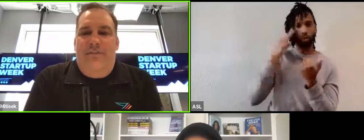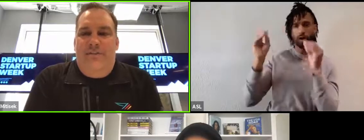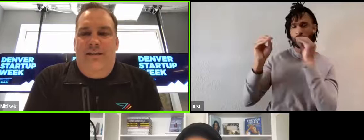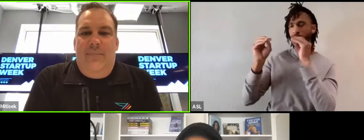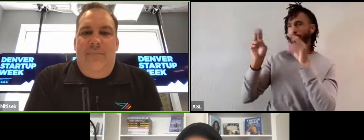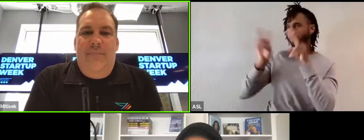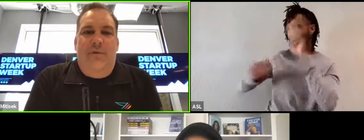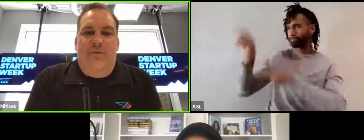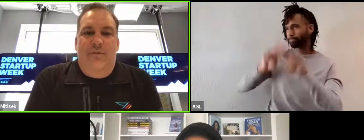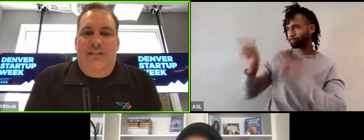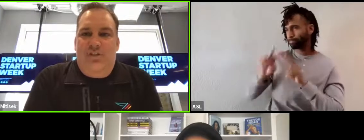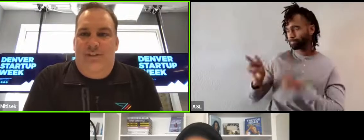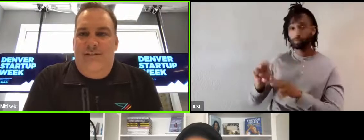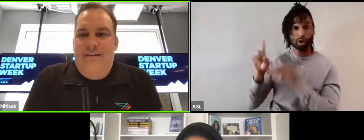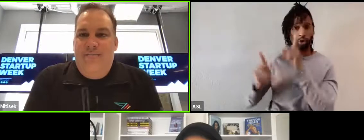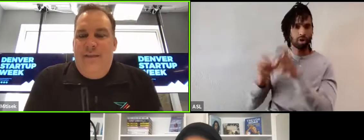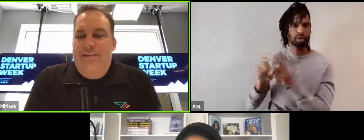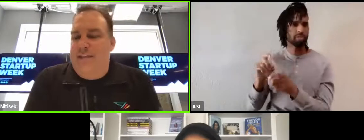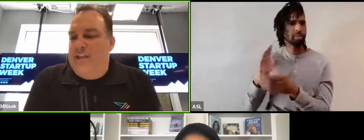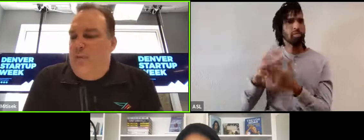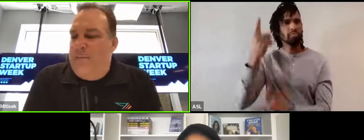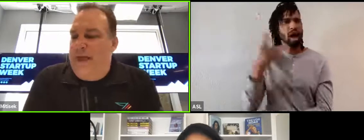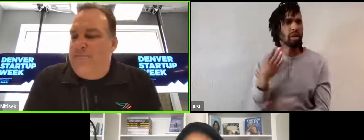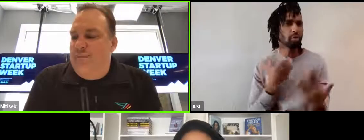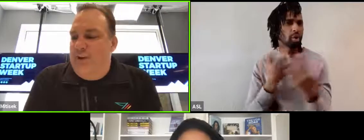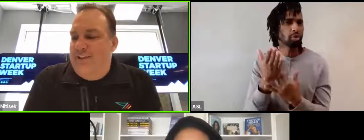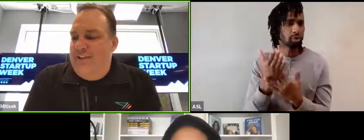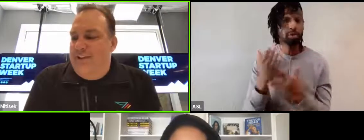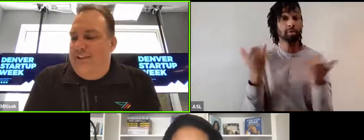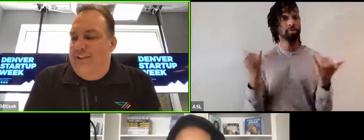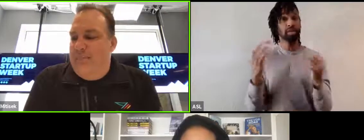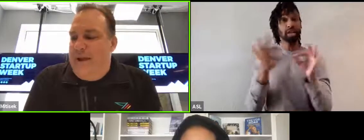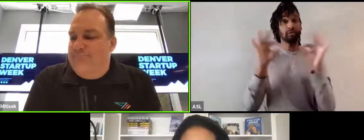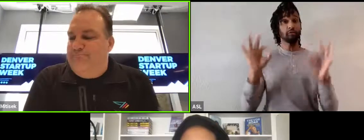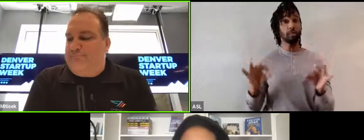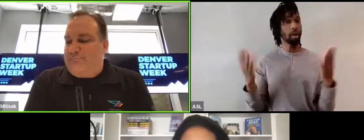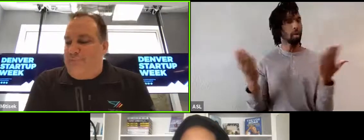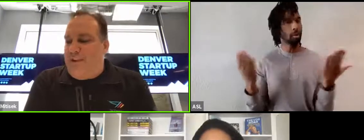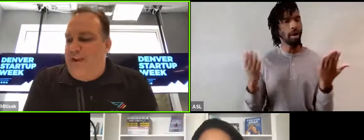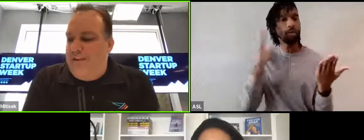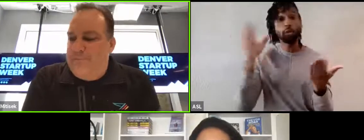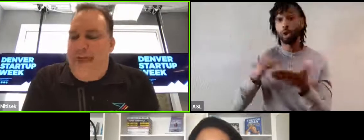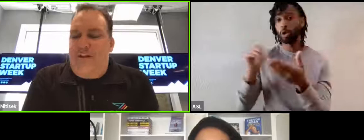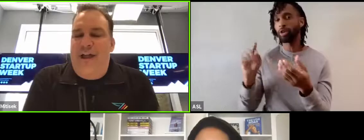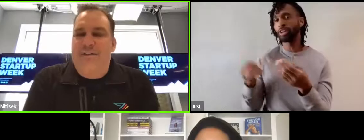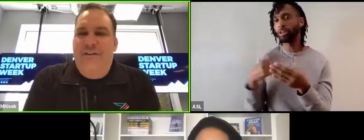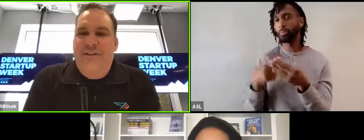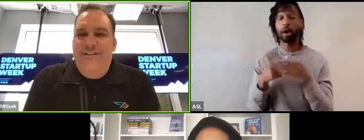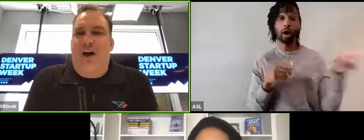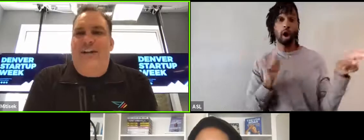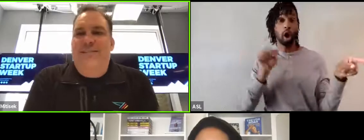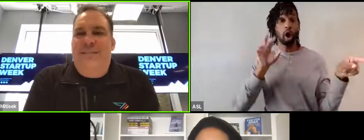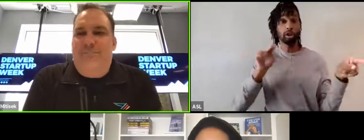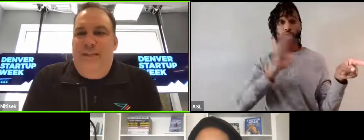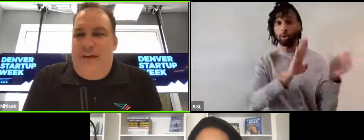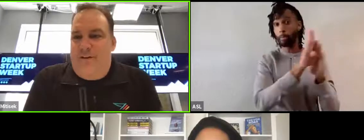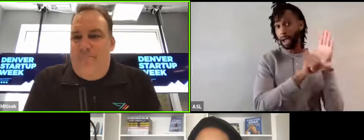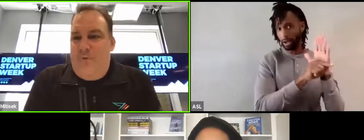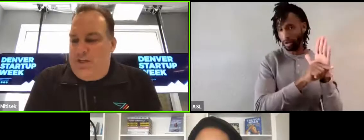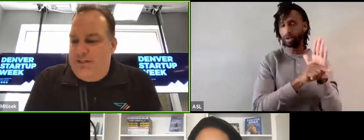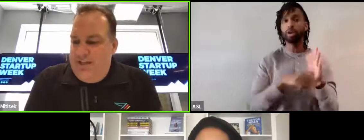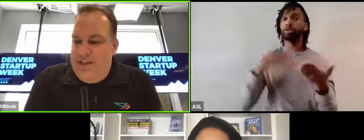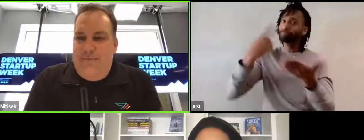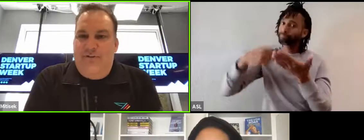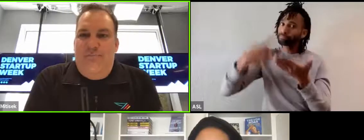Arlan Hamilton about midway through the session. Today's format, we're going to learn a little about Arlan's background, talk deeply about